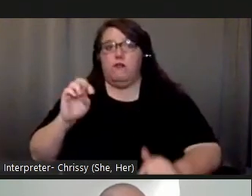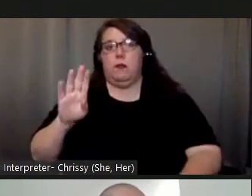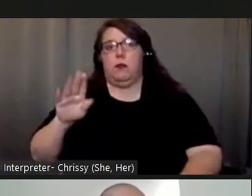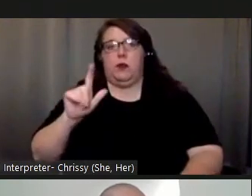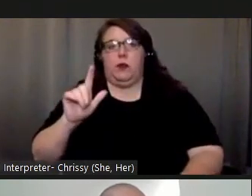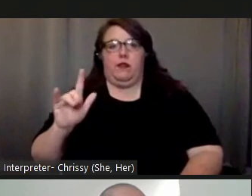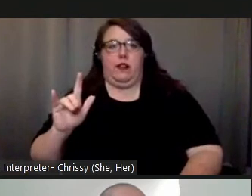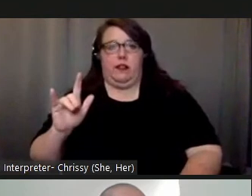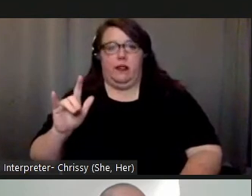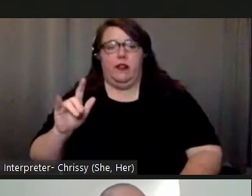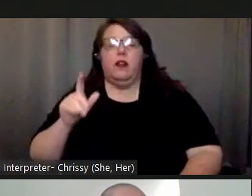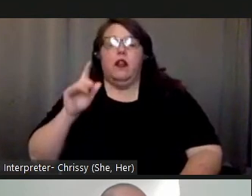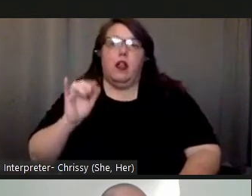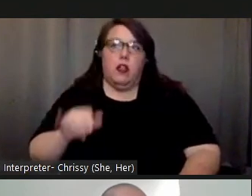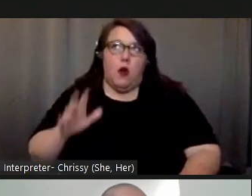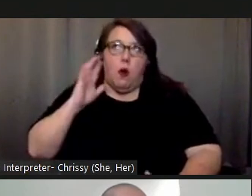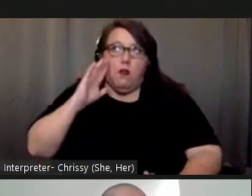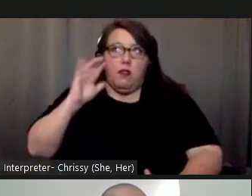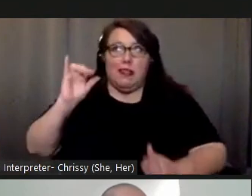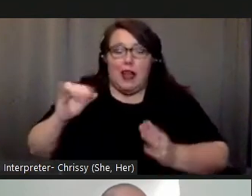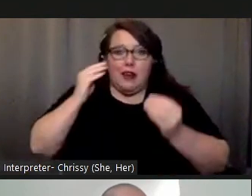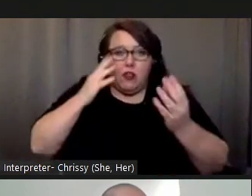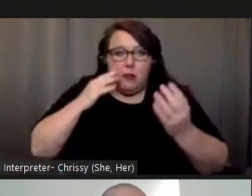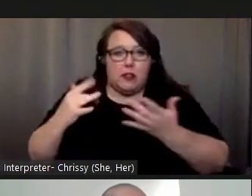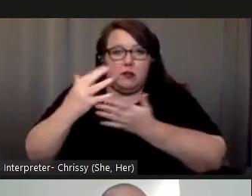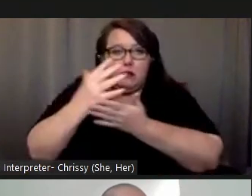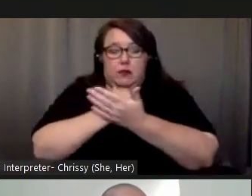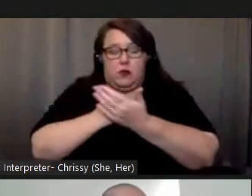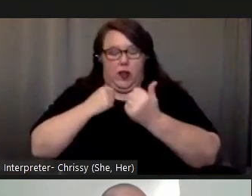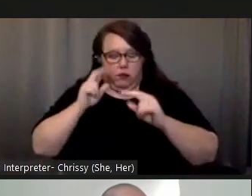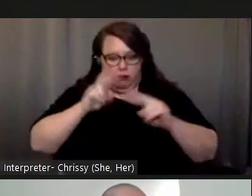that will create conversations with our